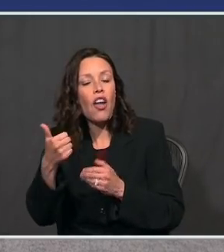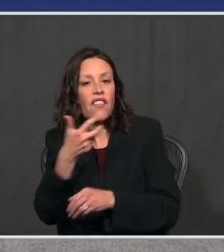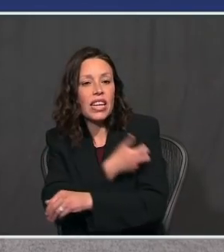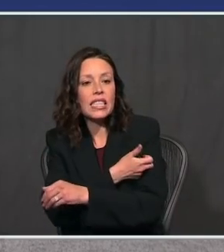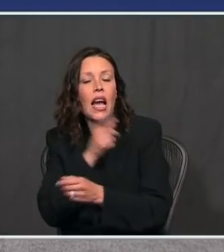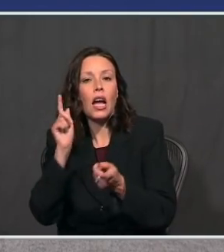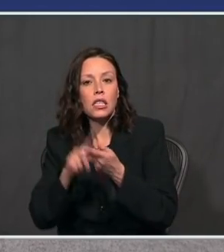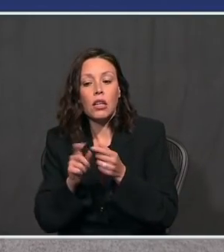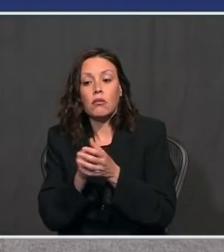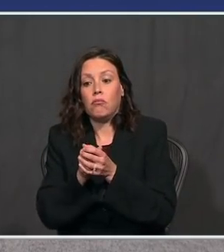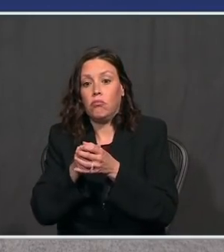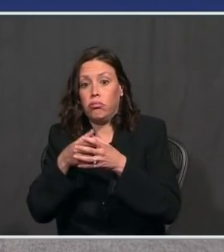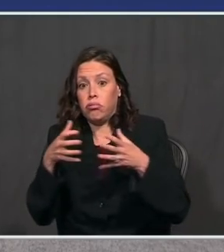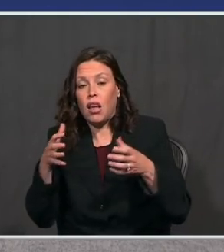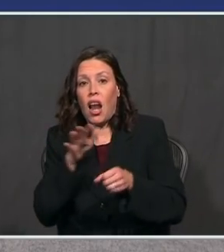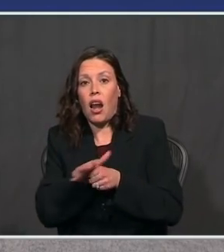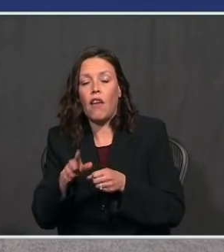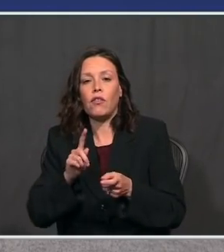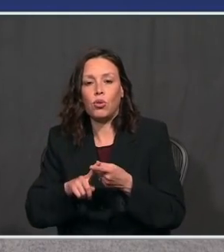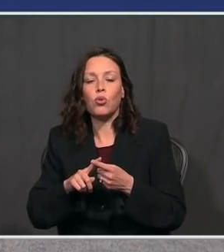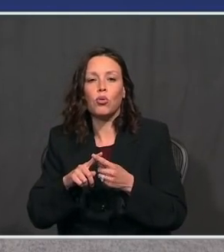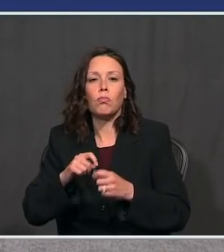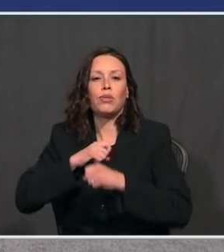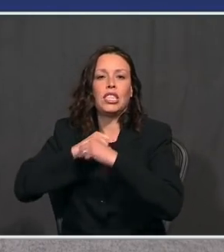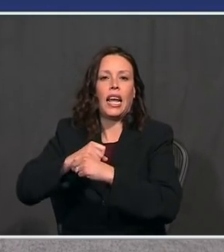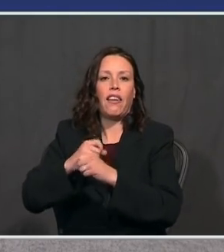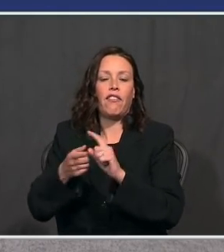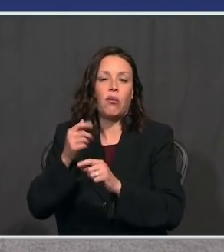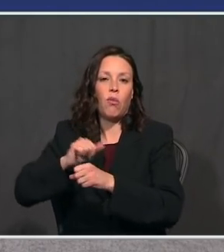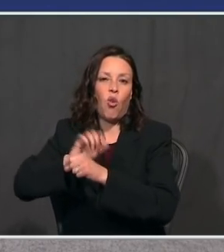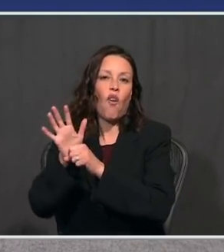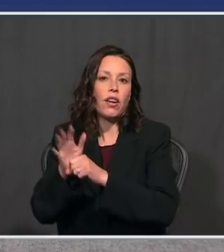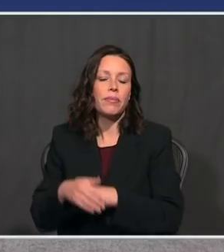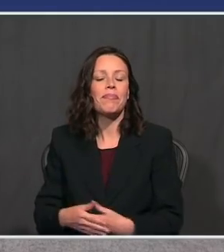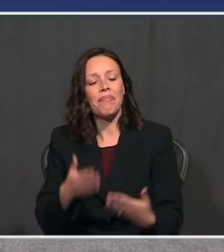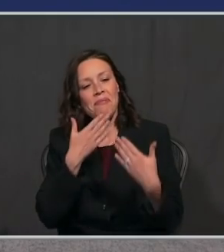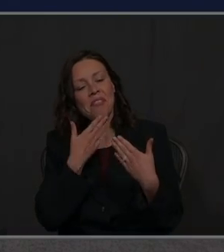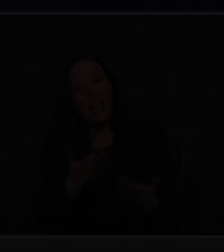until we have what we need to beat COVID-19. Thank you. Thanks.